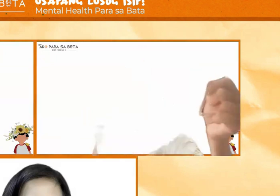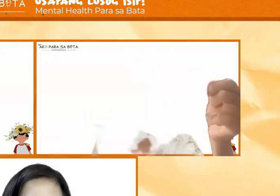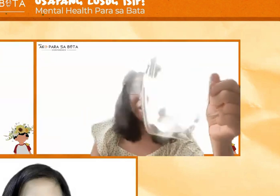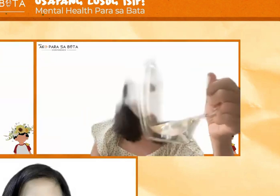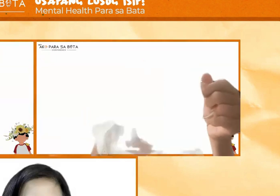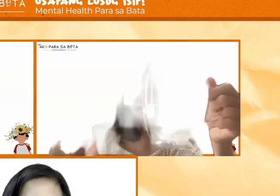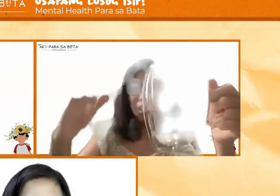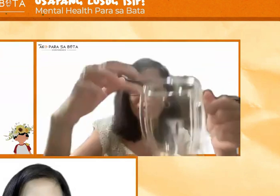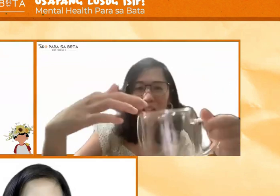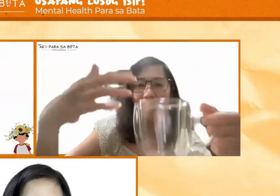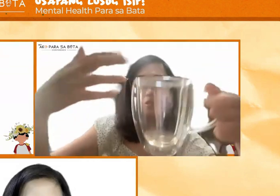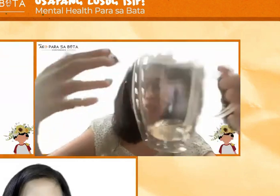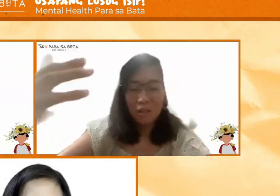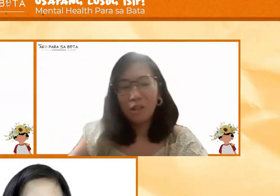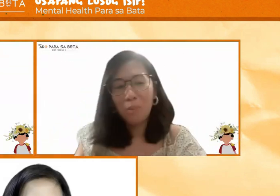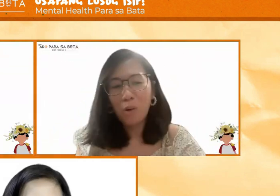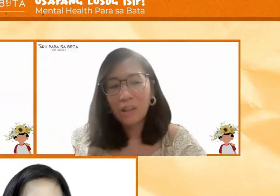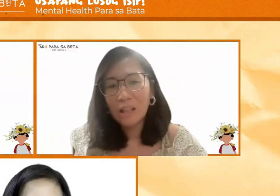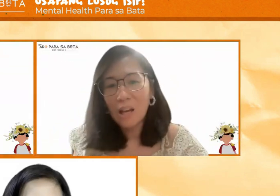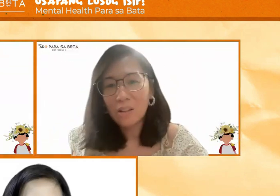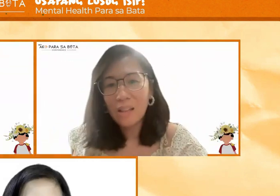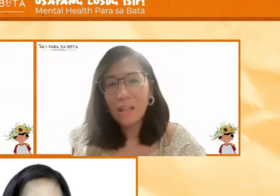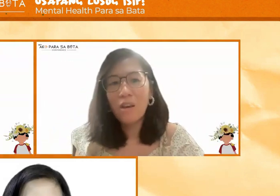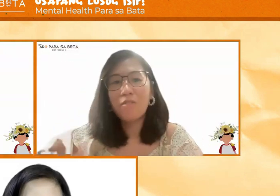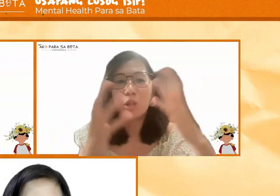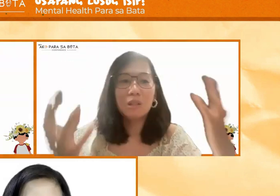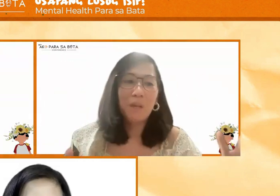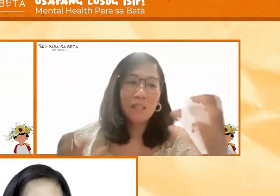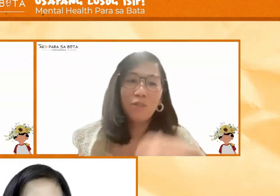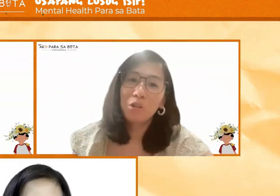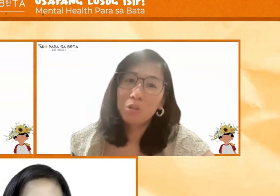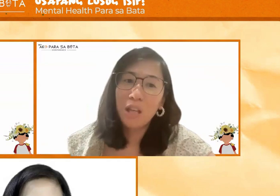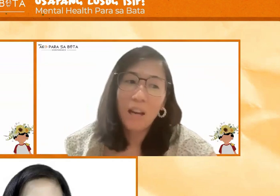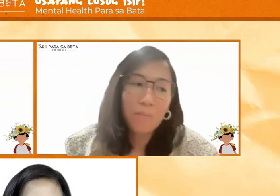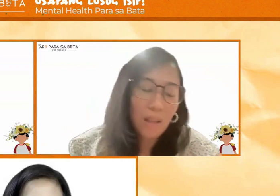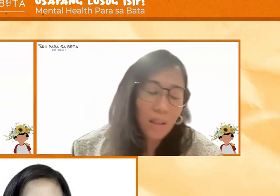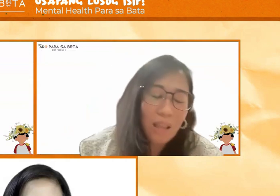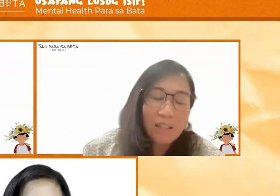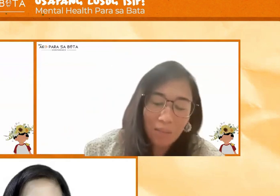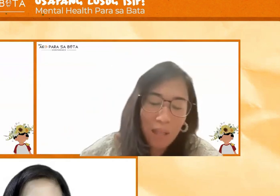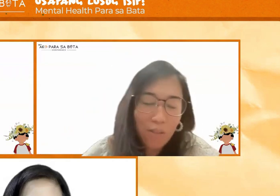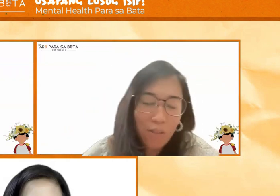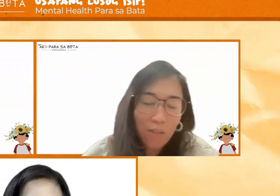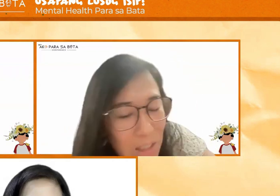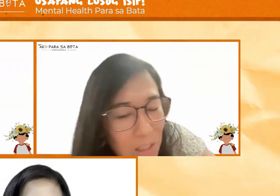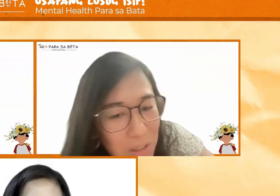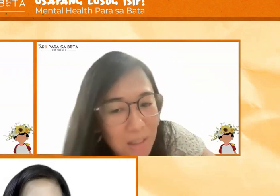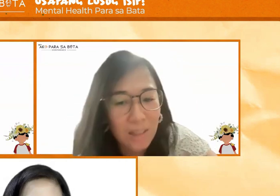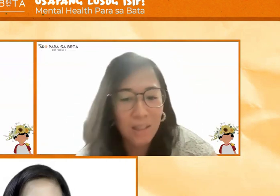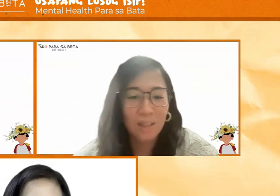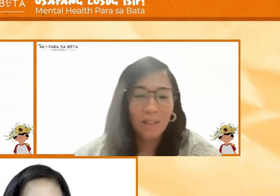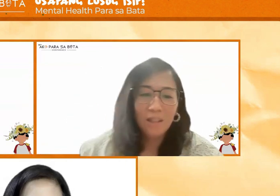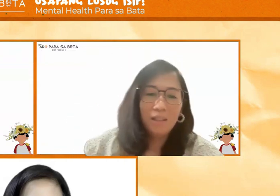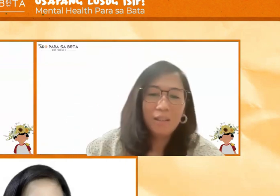the exercises, then you pour that out, and then you have more space for those things that make you feel